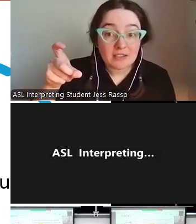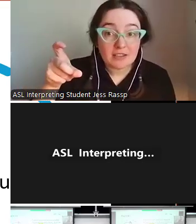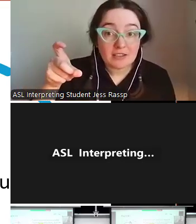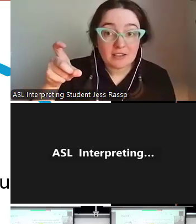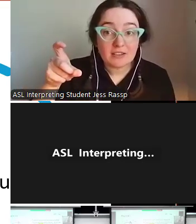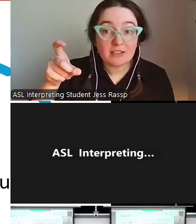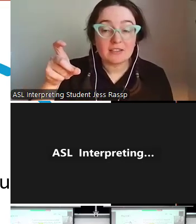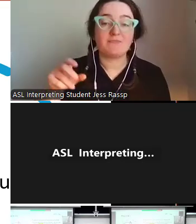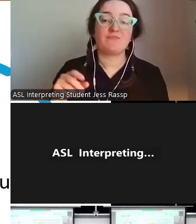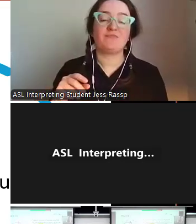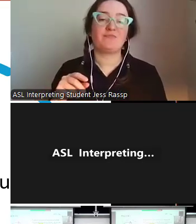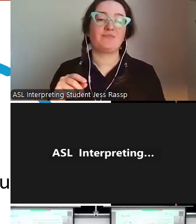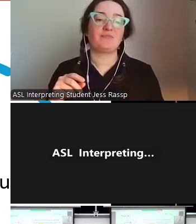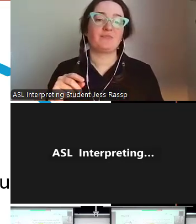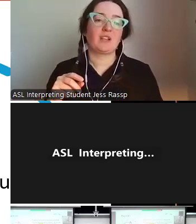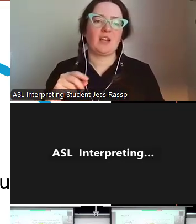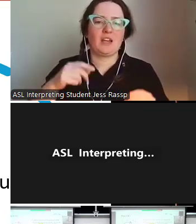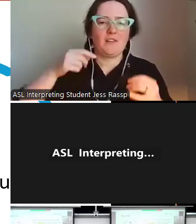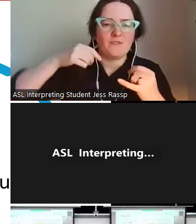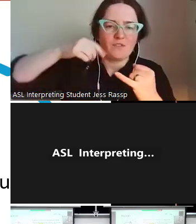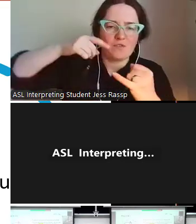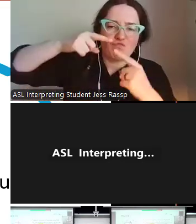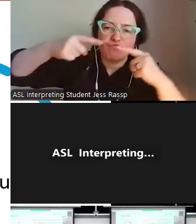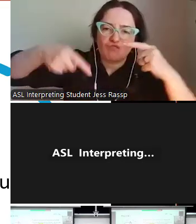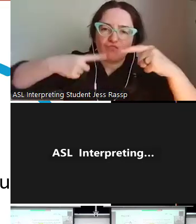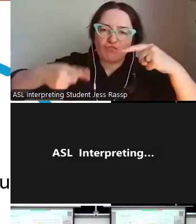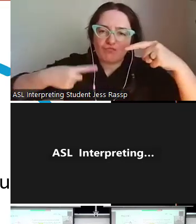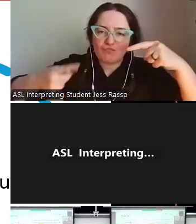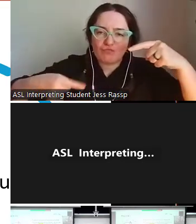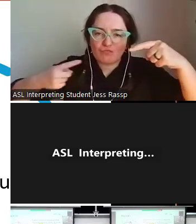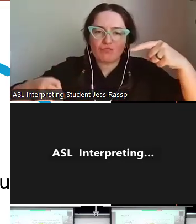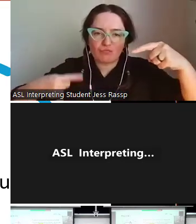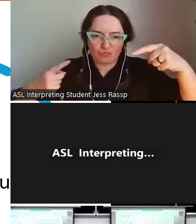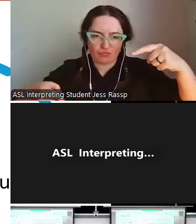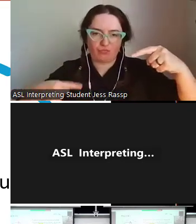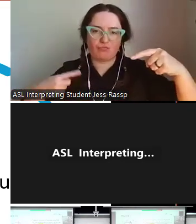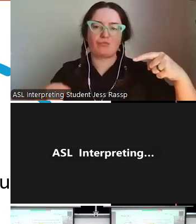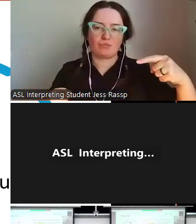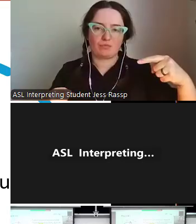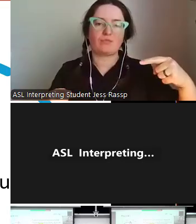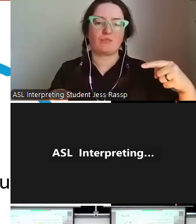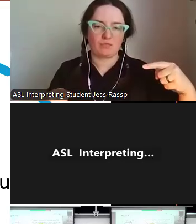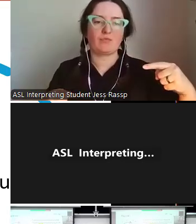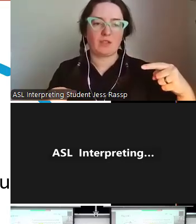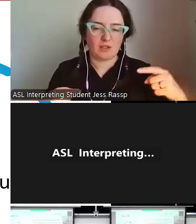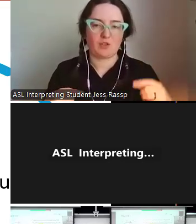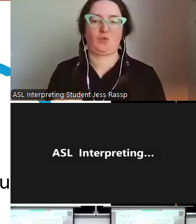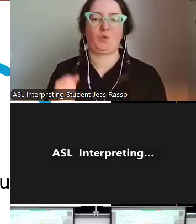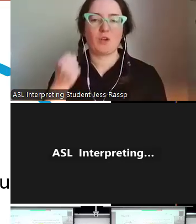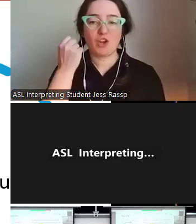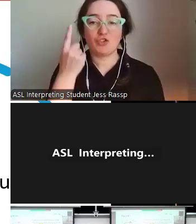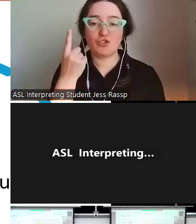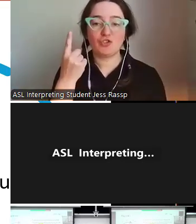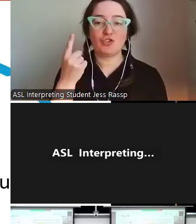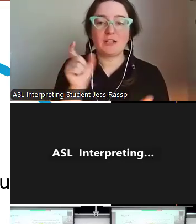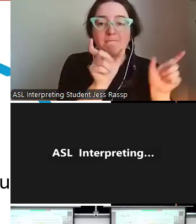So, and then it's cyclic. So that's the whole thing is cyclic. And then you've got these amino acid groups. These are the side